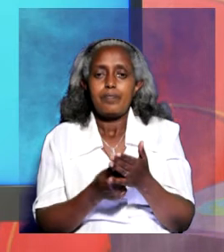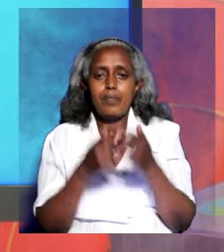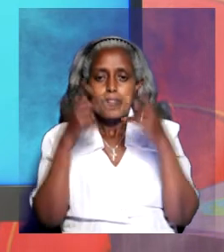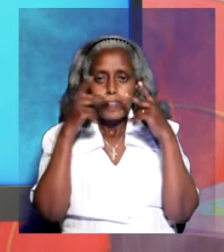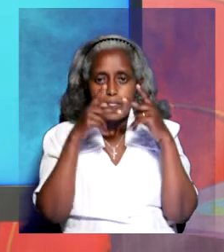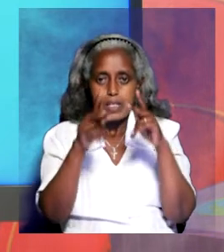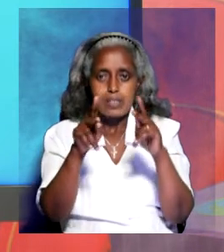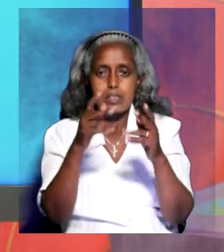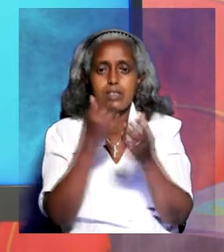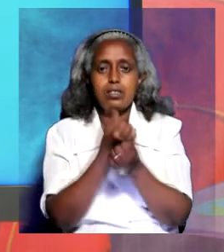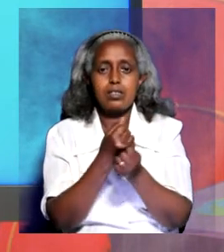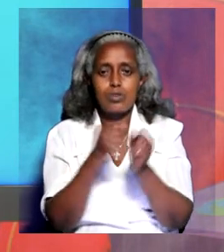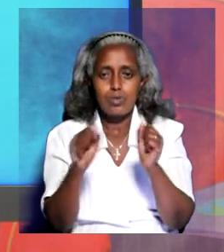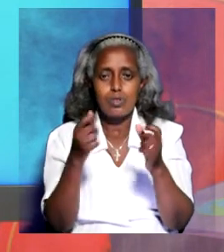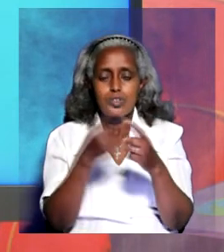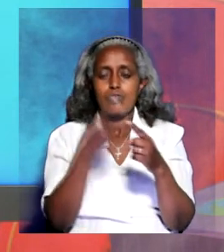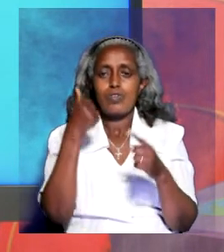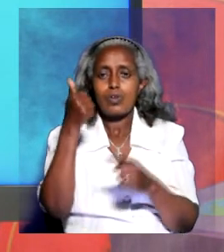see the solution.